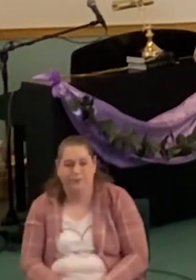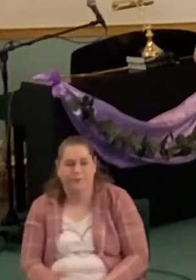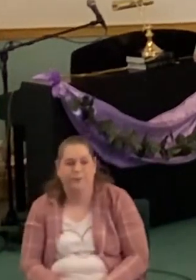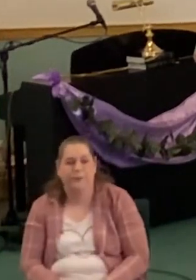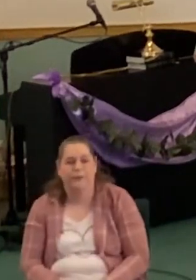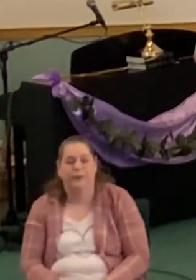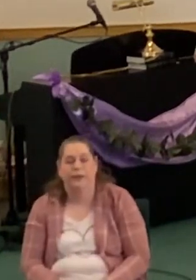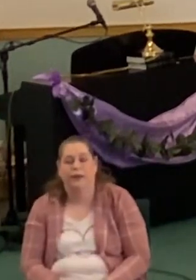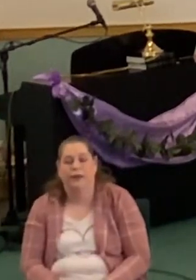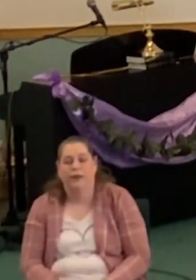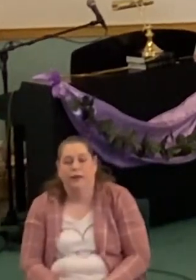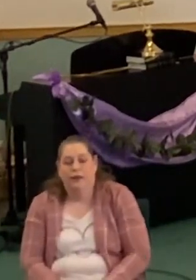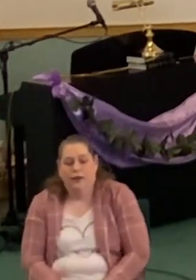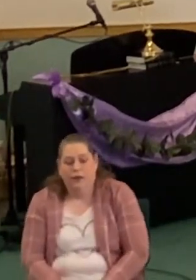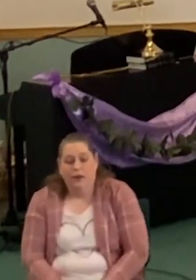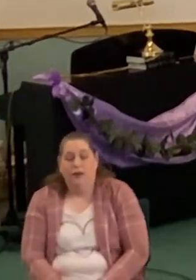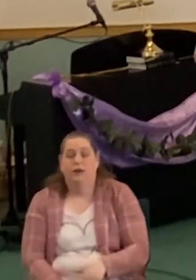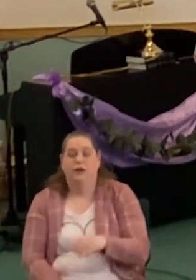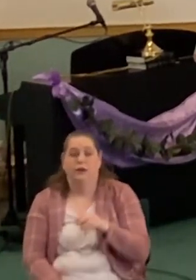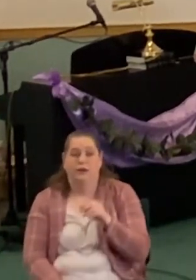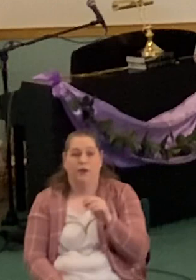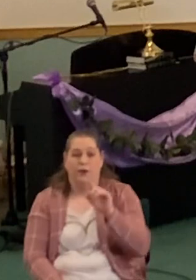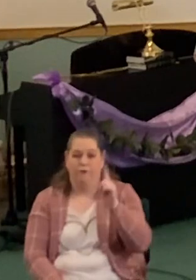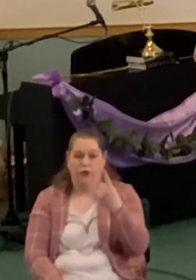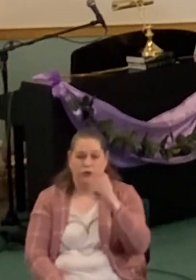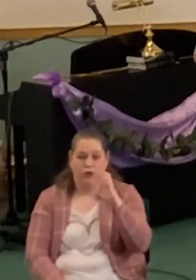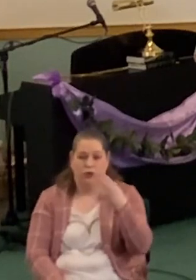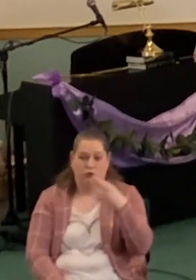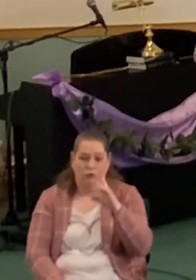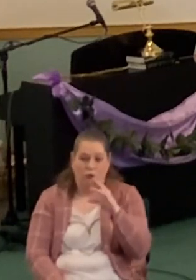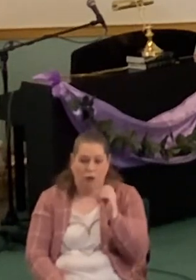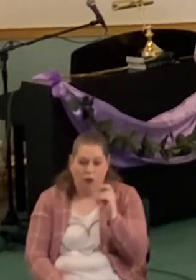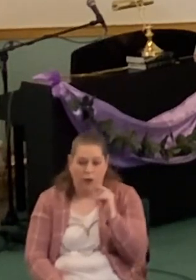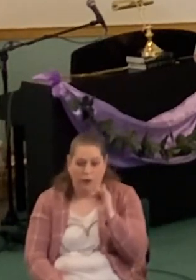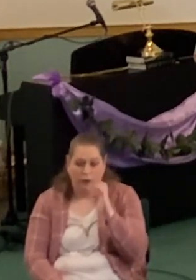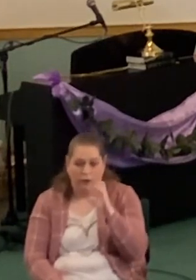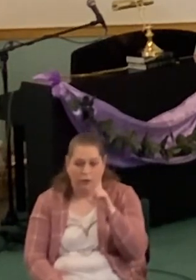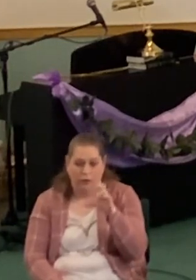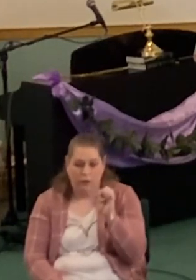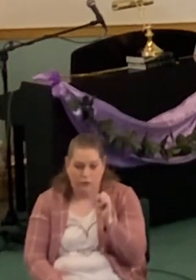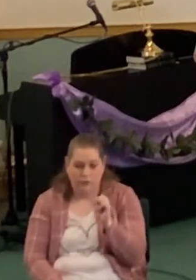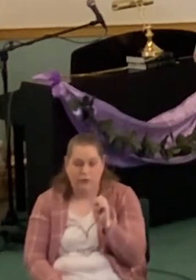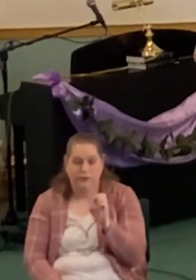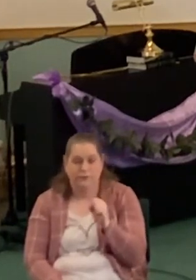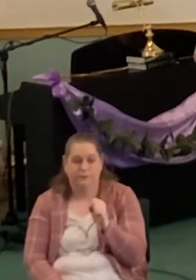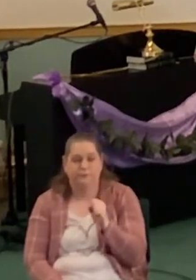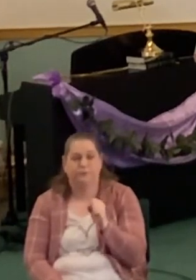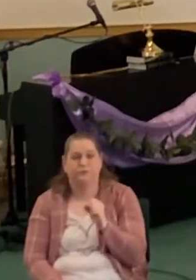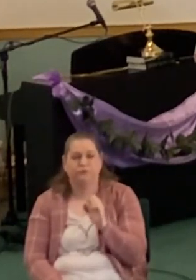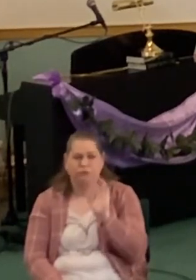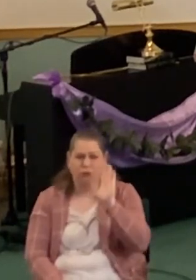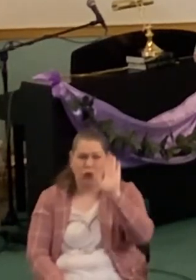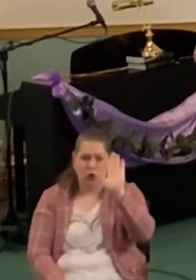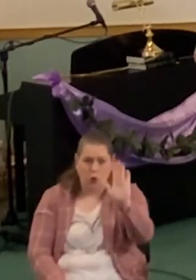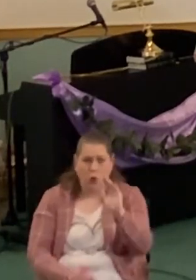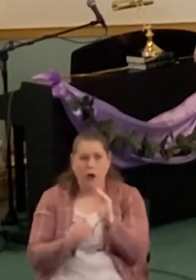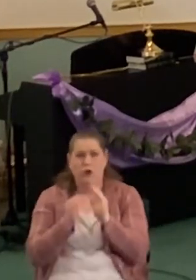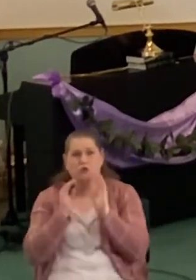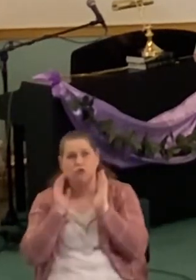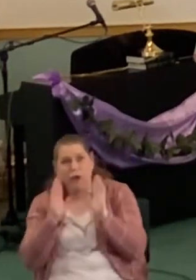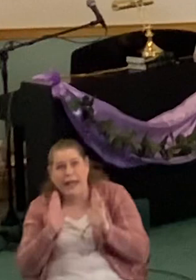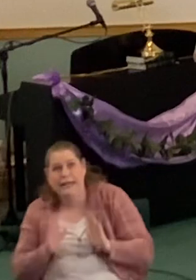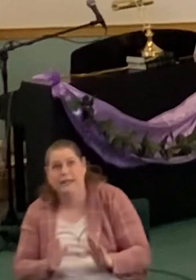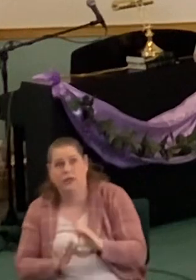In 1 Chronicles 29:11, we read, he says, "Yours, O Lord, is the greatness and the power and the glory and the victory